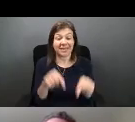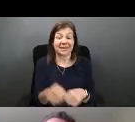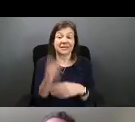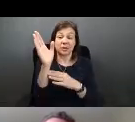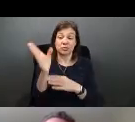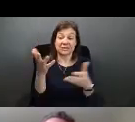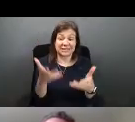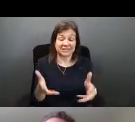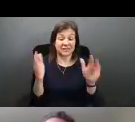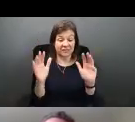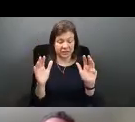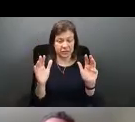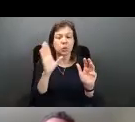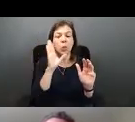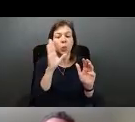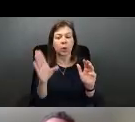presentation, we'll have